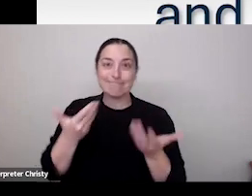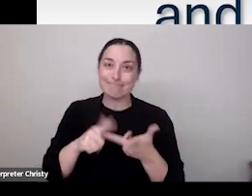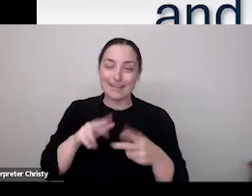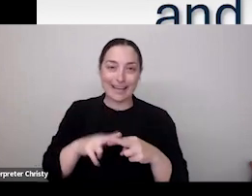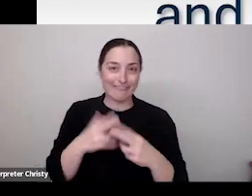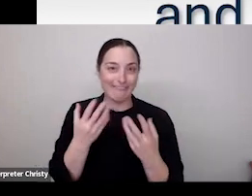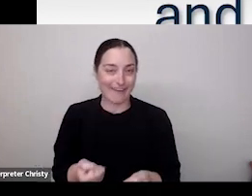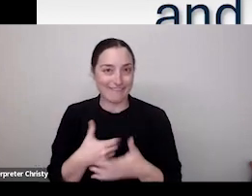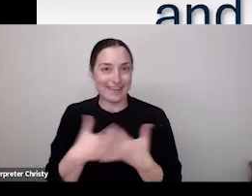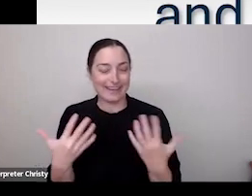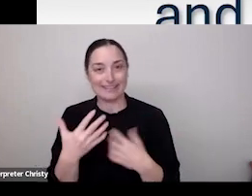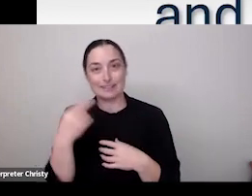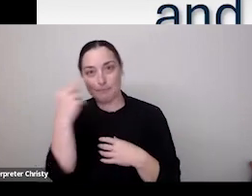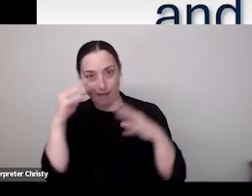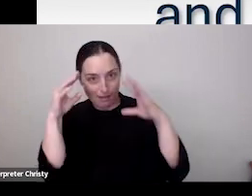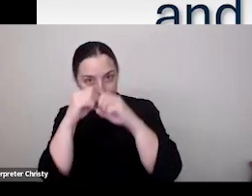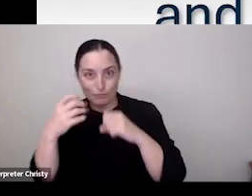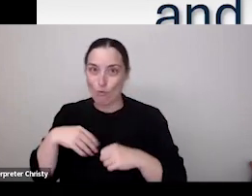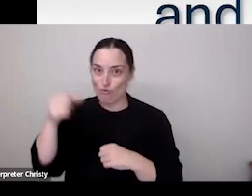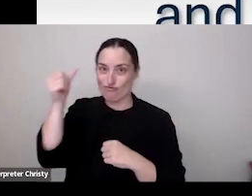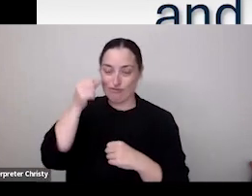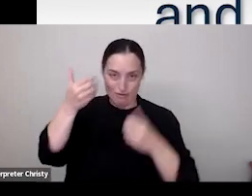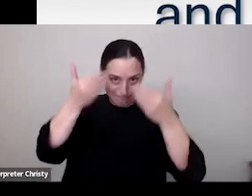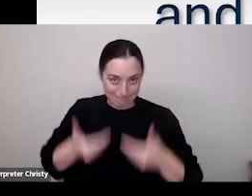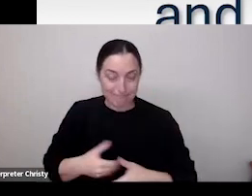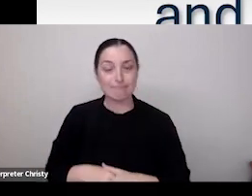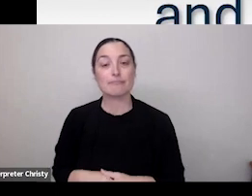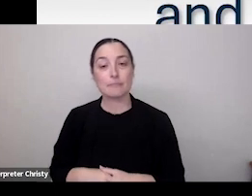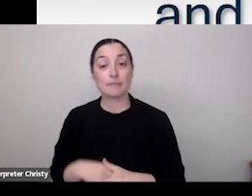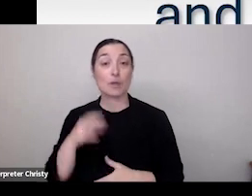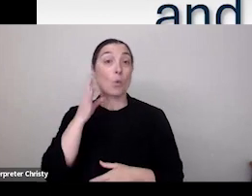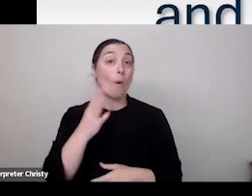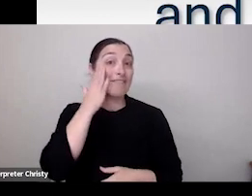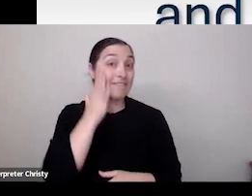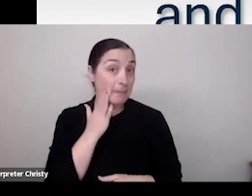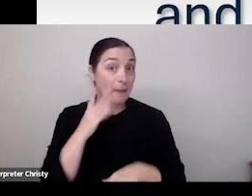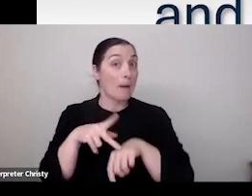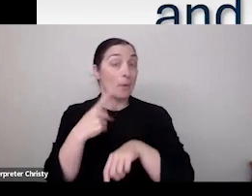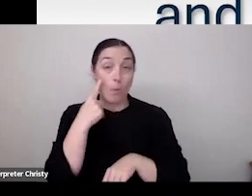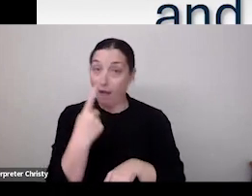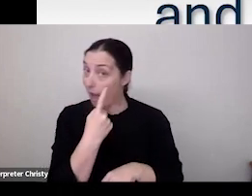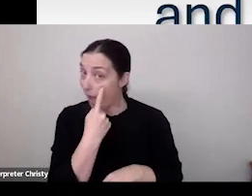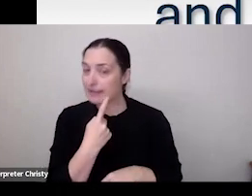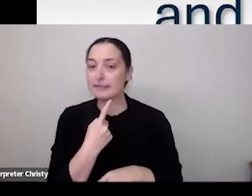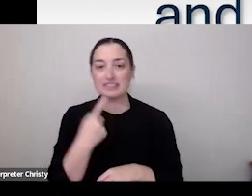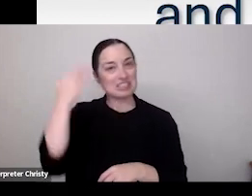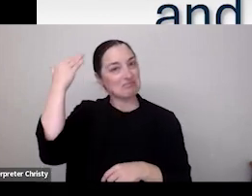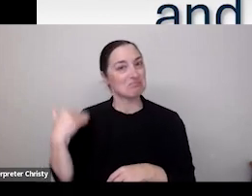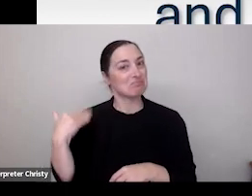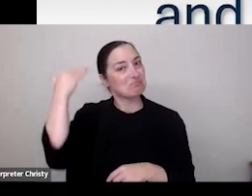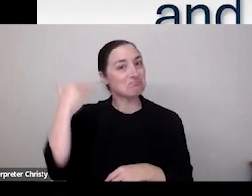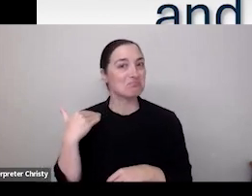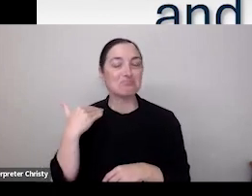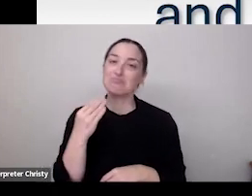people online who might like a visual description. I'm a white female with blue eyes and sort of medium length